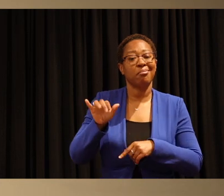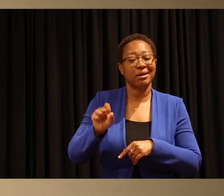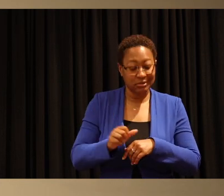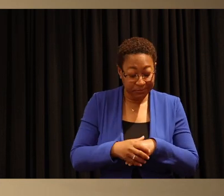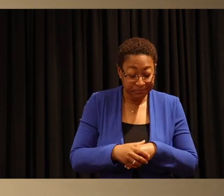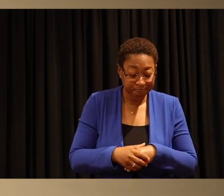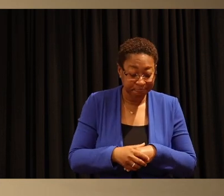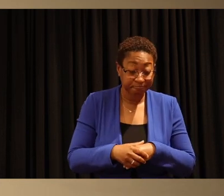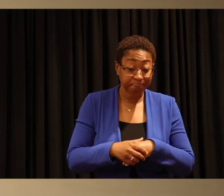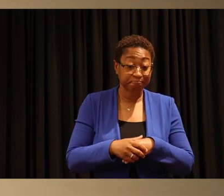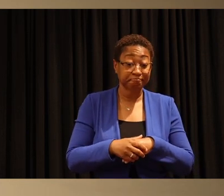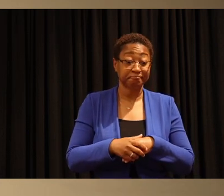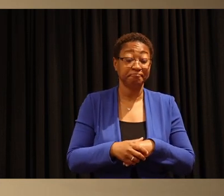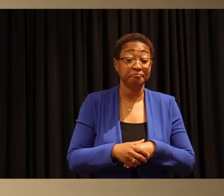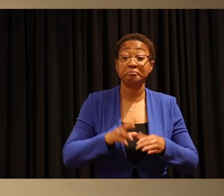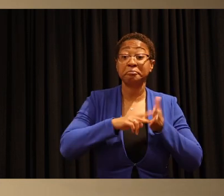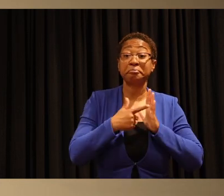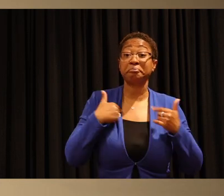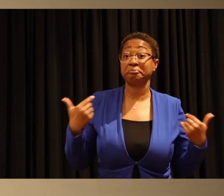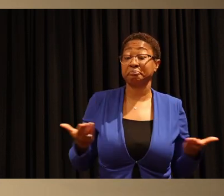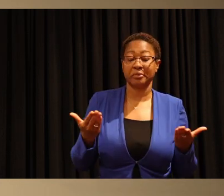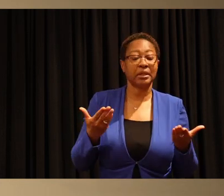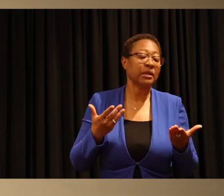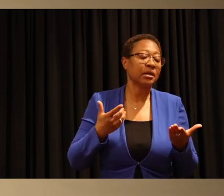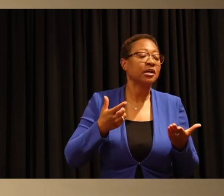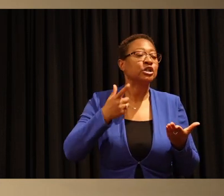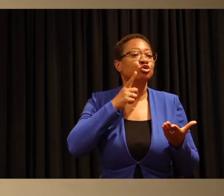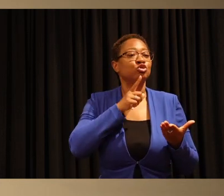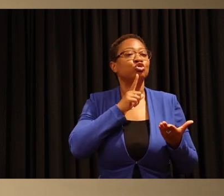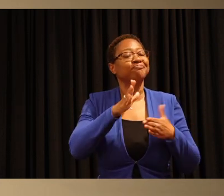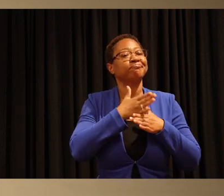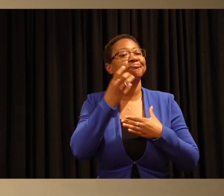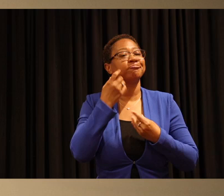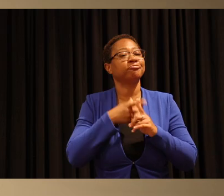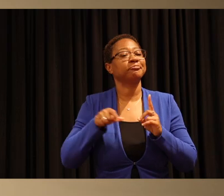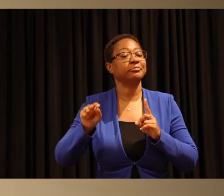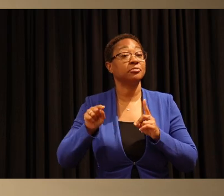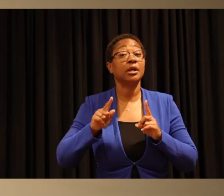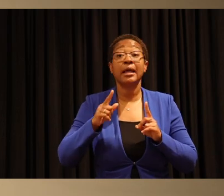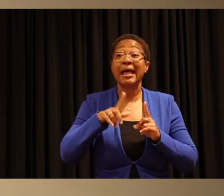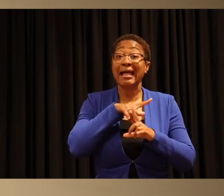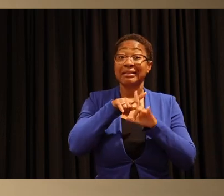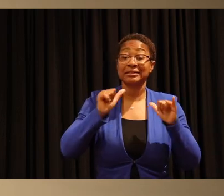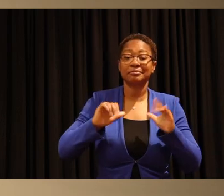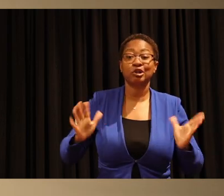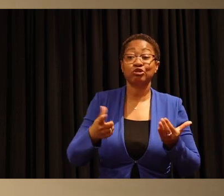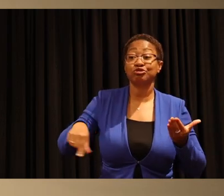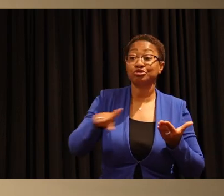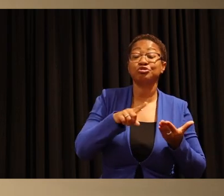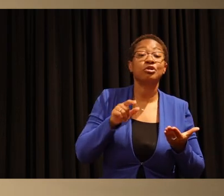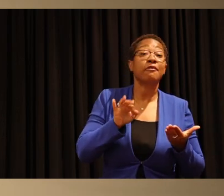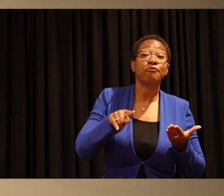And so I'm really here to talk on behalf of them and to, you know, encourage you when you want to,